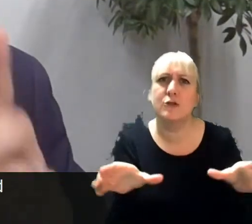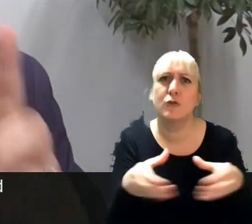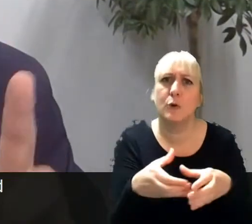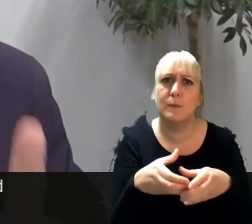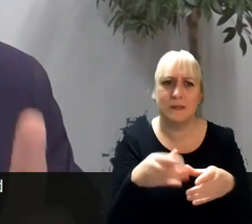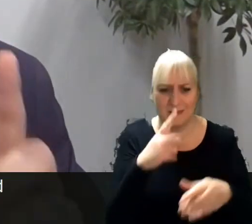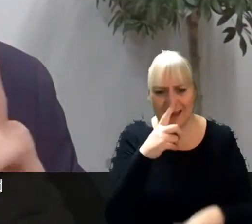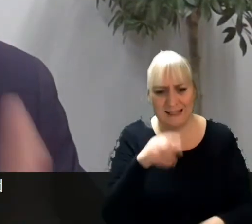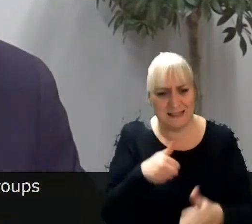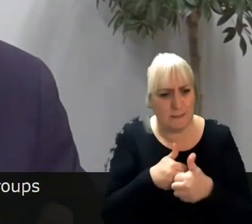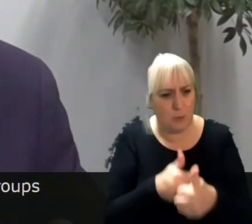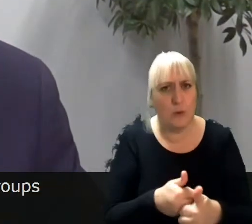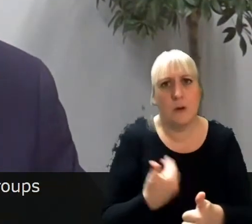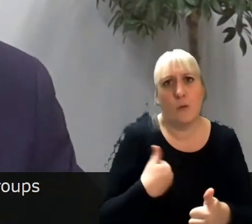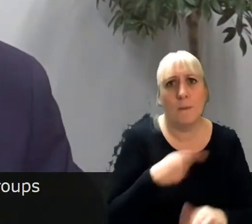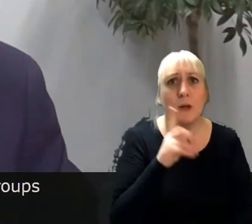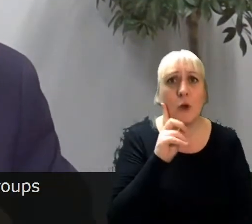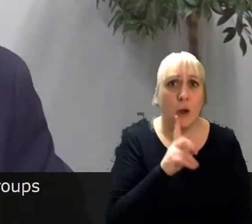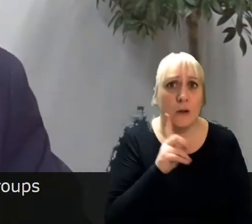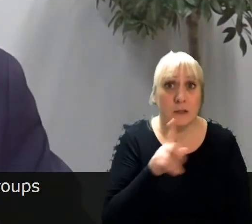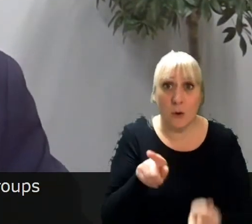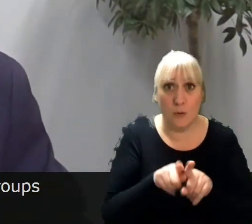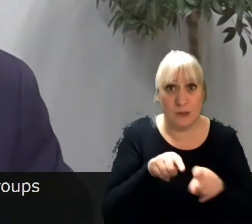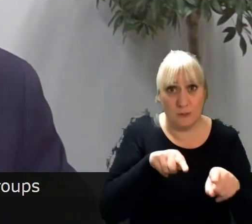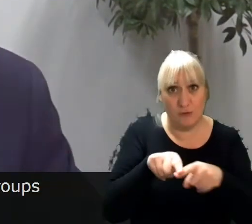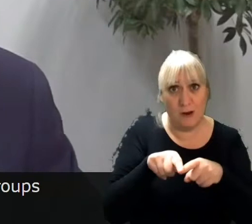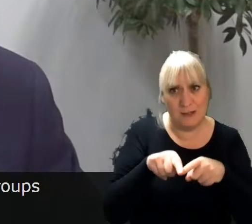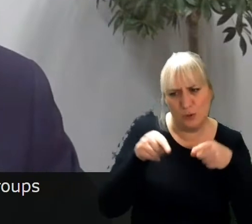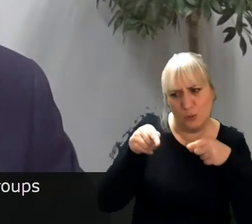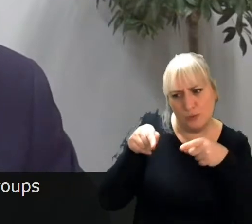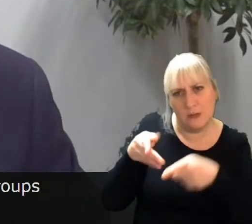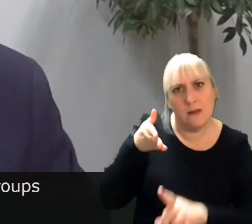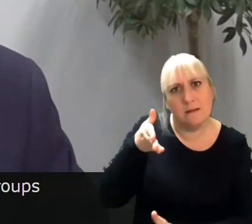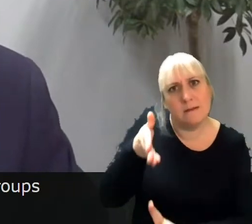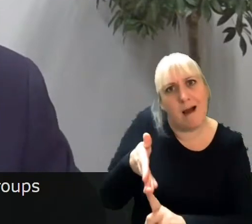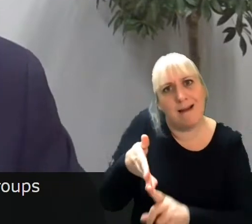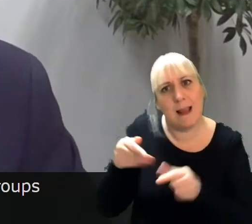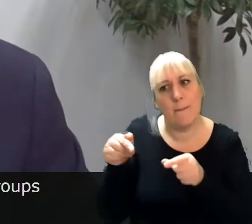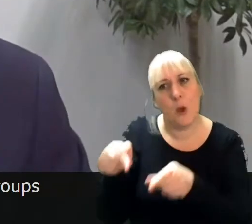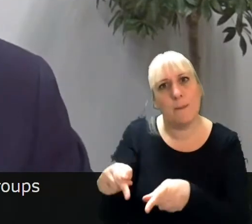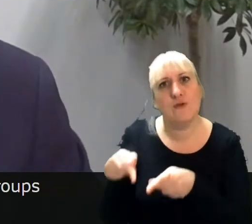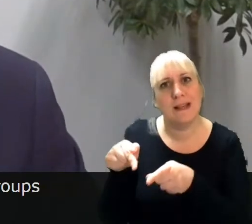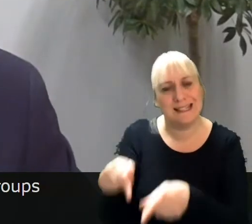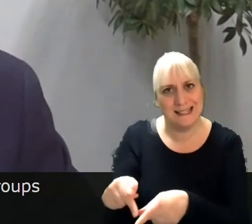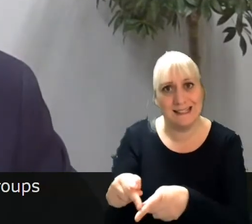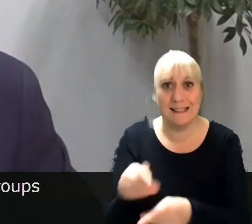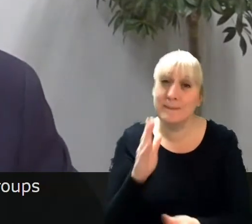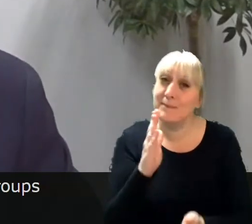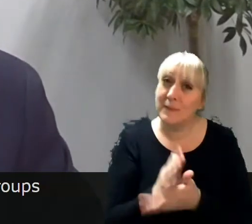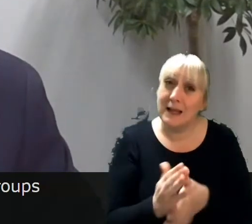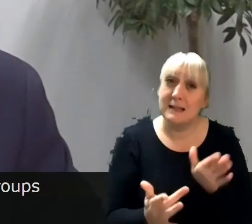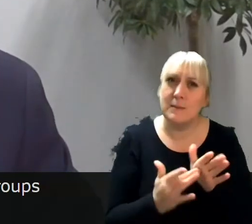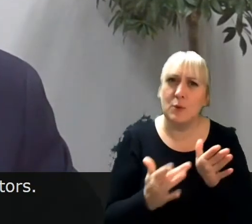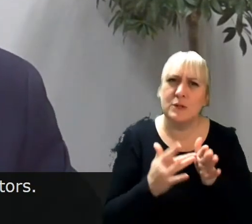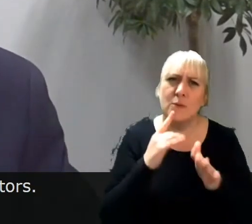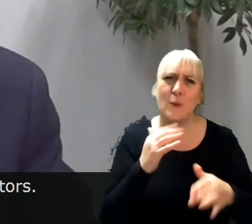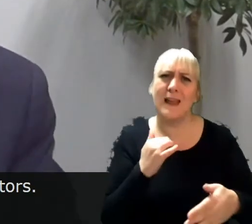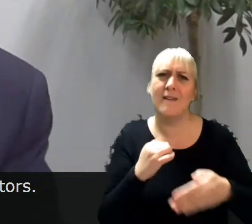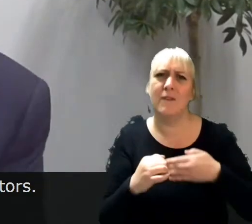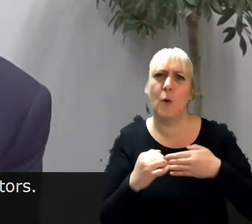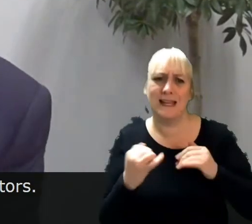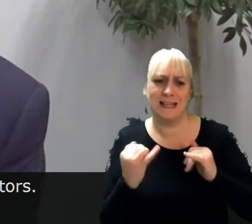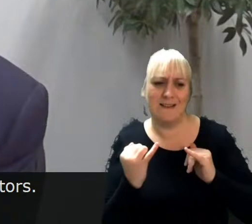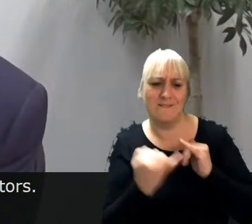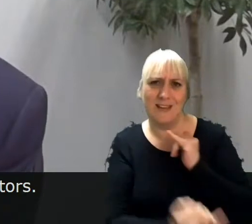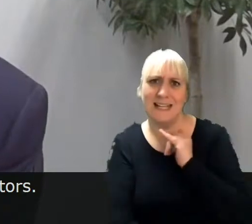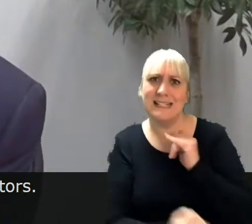as well as targeting perpetrators. It's really important we avoid victim blaming and somehow, blaming